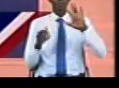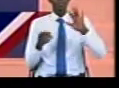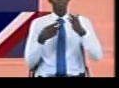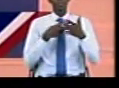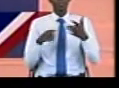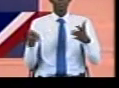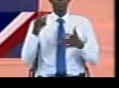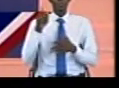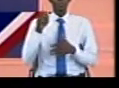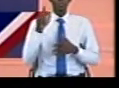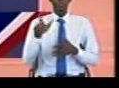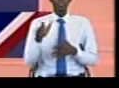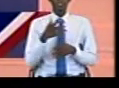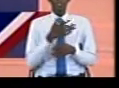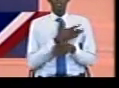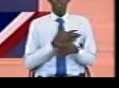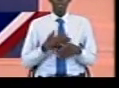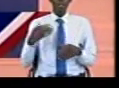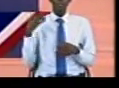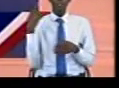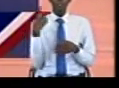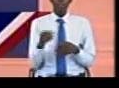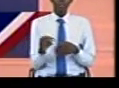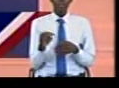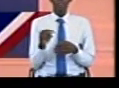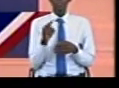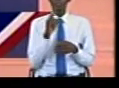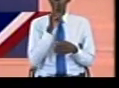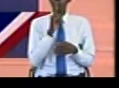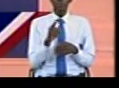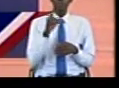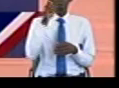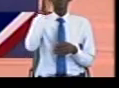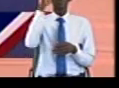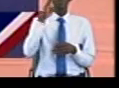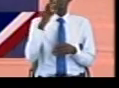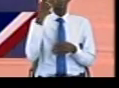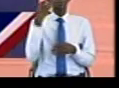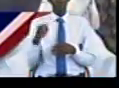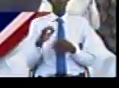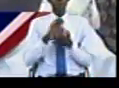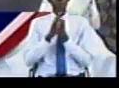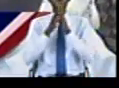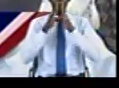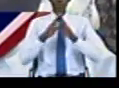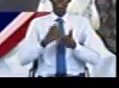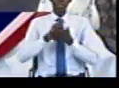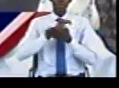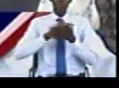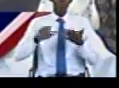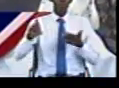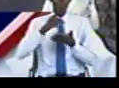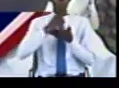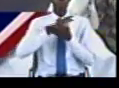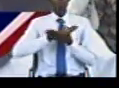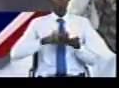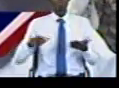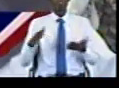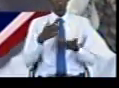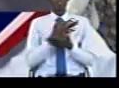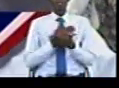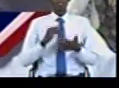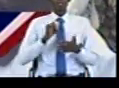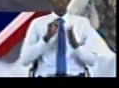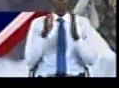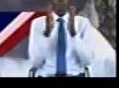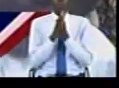1 Thessalonians chapter 5 verse 23, and the very God of peace sanctify you wholly. He will sanctify you wholly. And